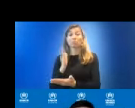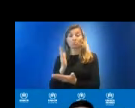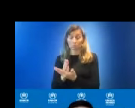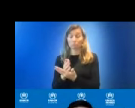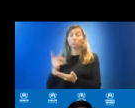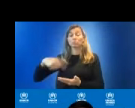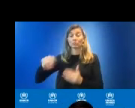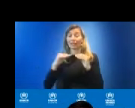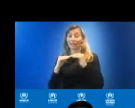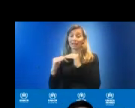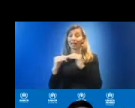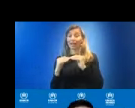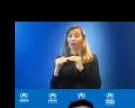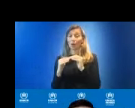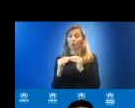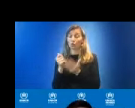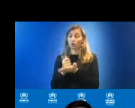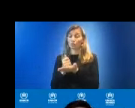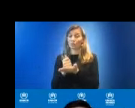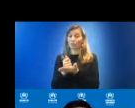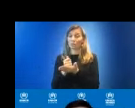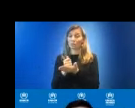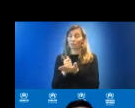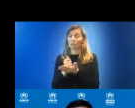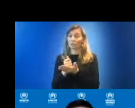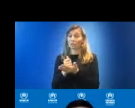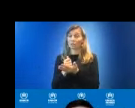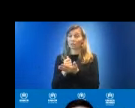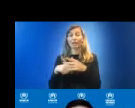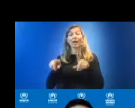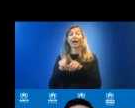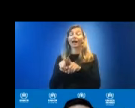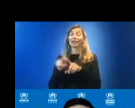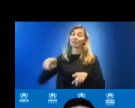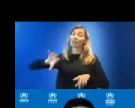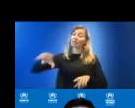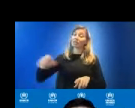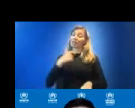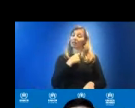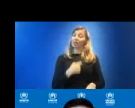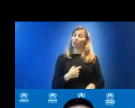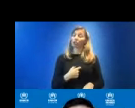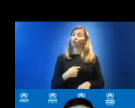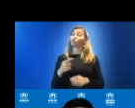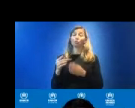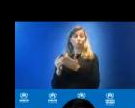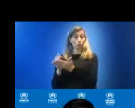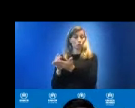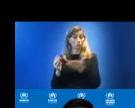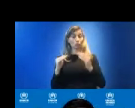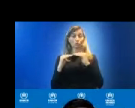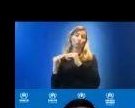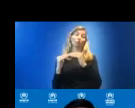treatment as nationals within the state's social programs and assistance services.